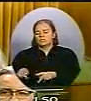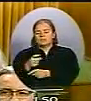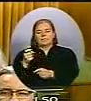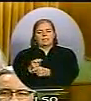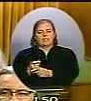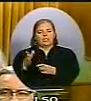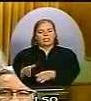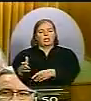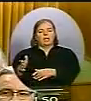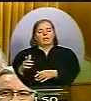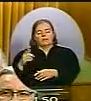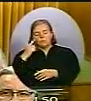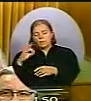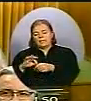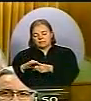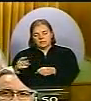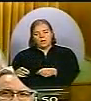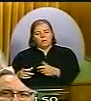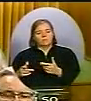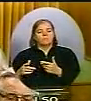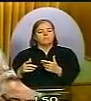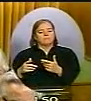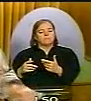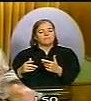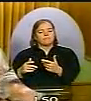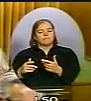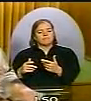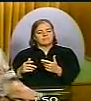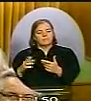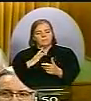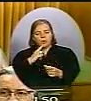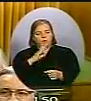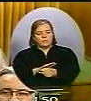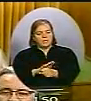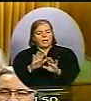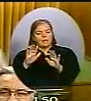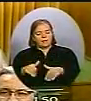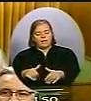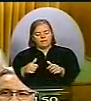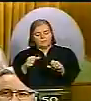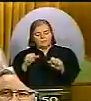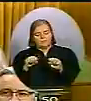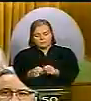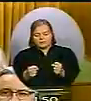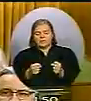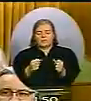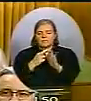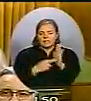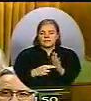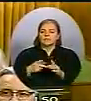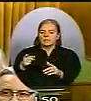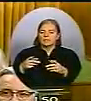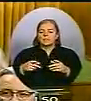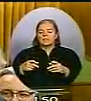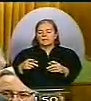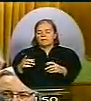So since it's worked out so well for him, I'd like to ask the member for Labrador, does he take the issue of election crime seriously? Yes or no?